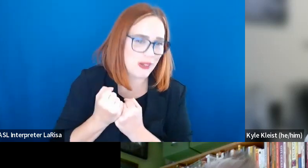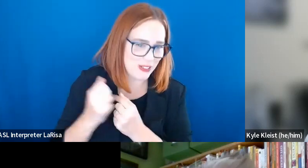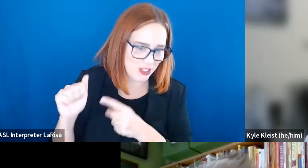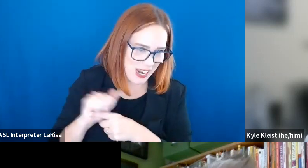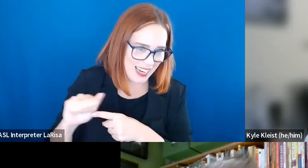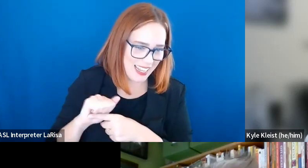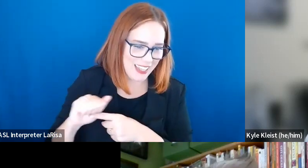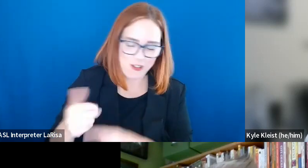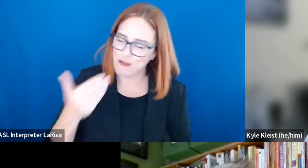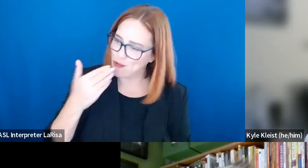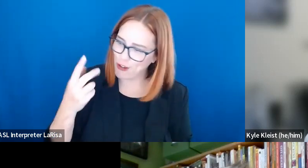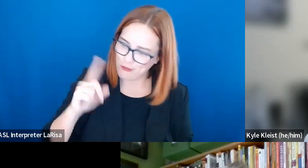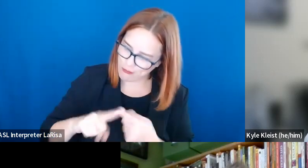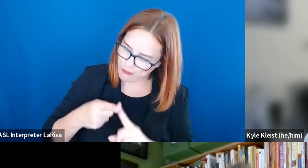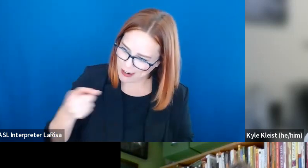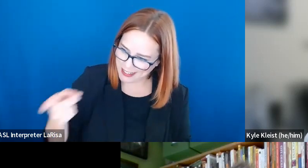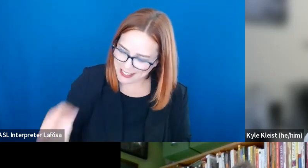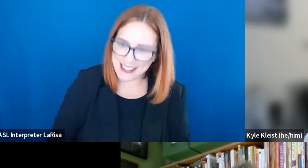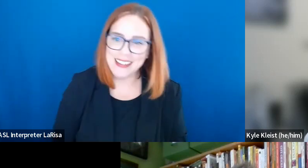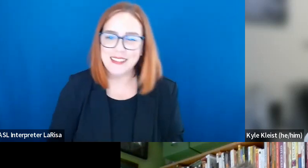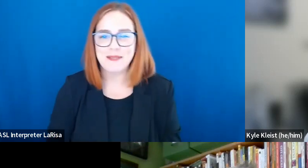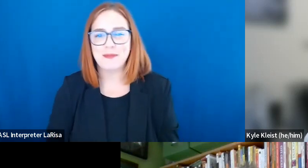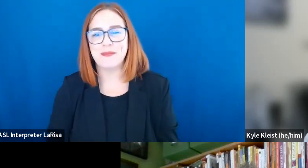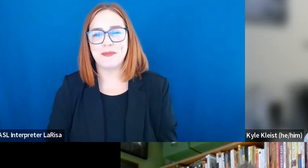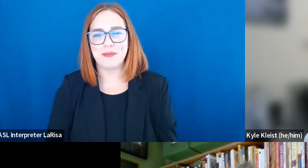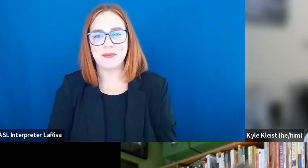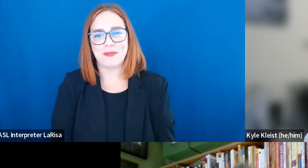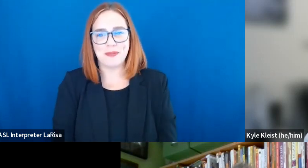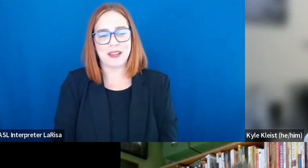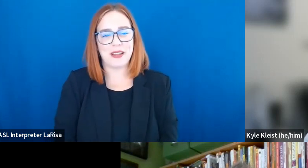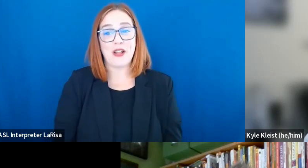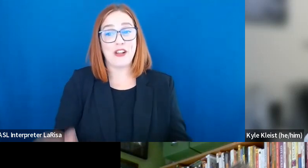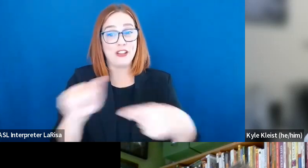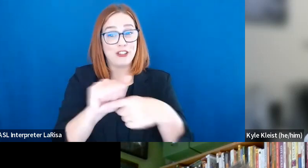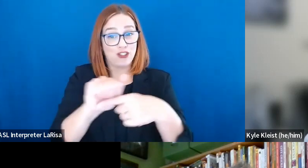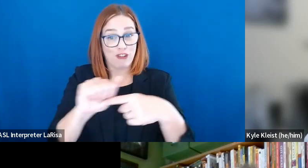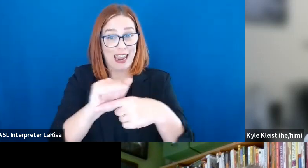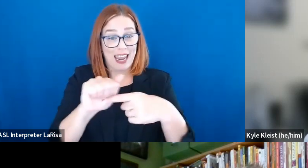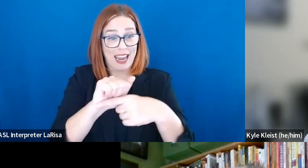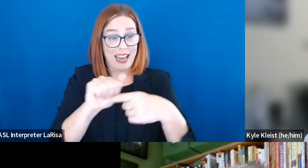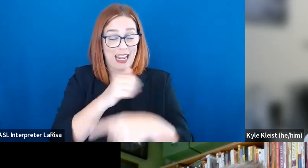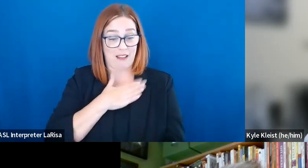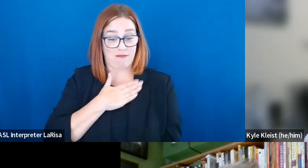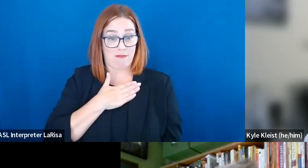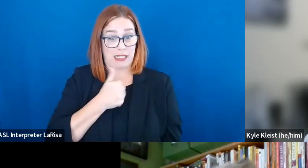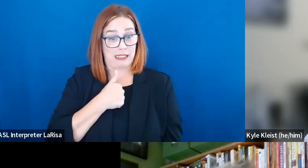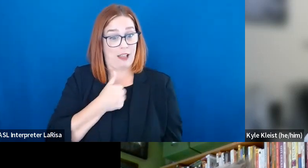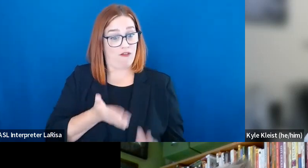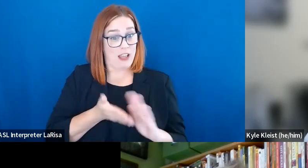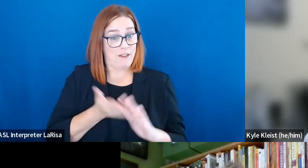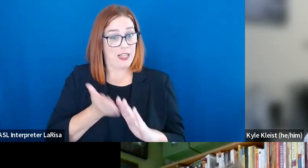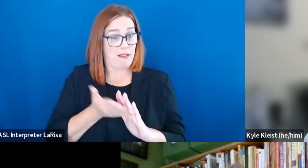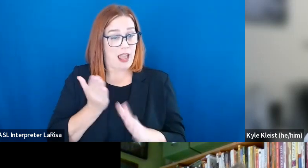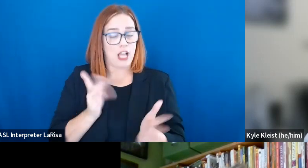I can tell you, you know, the brief version of the training that I facilitate, and it begins with what is peer